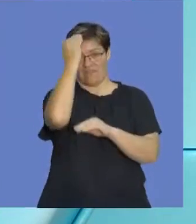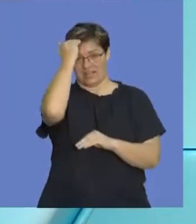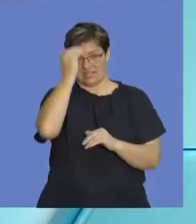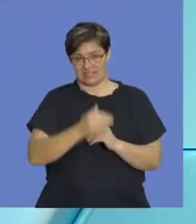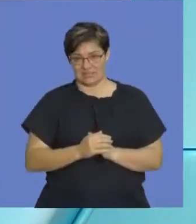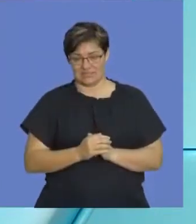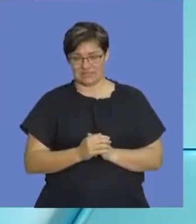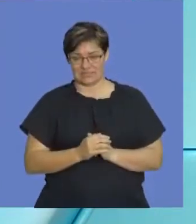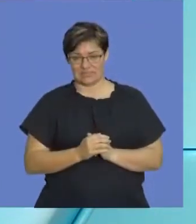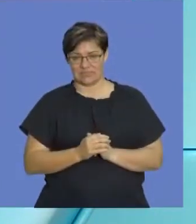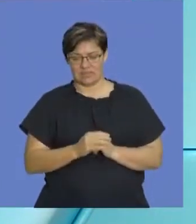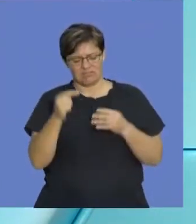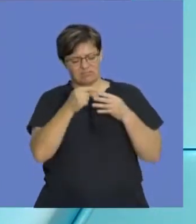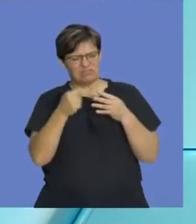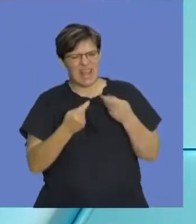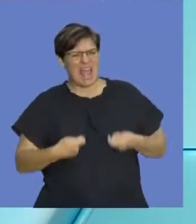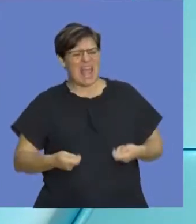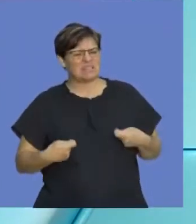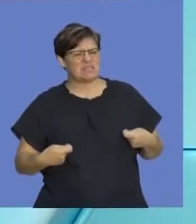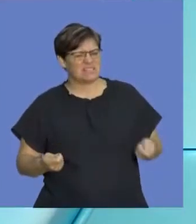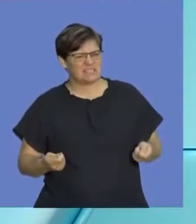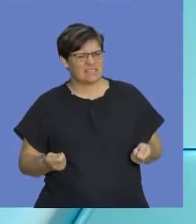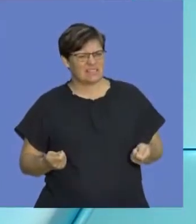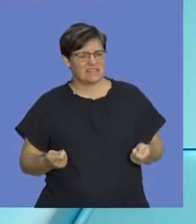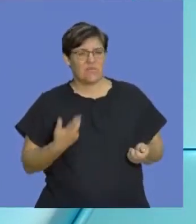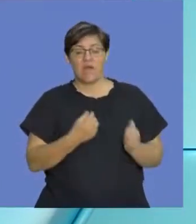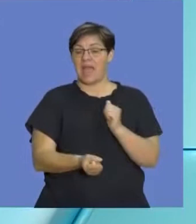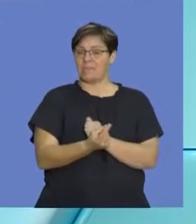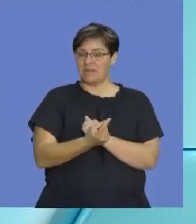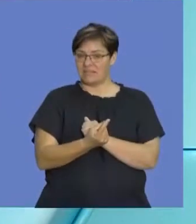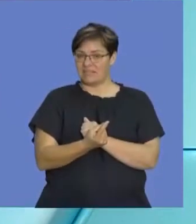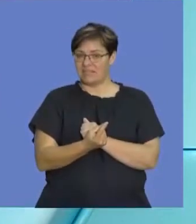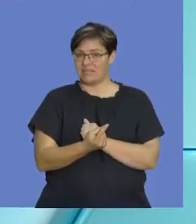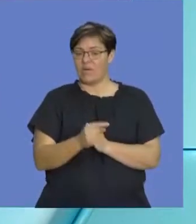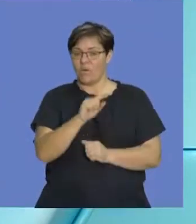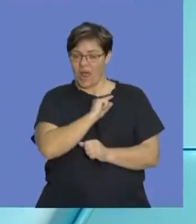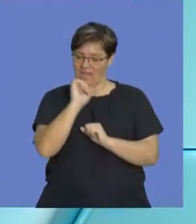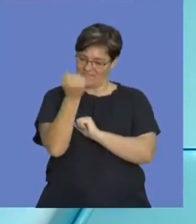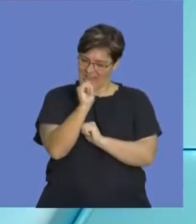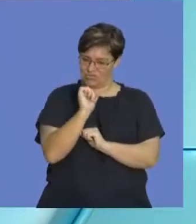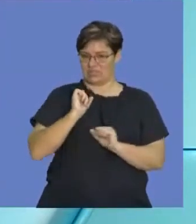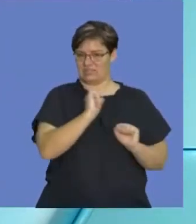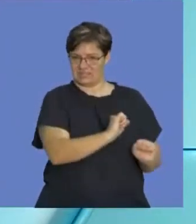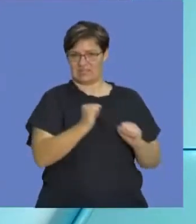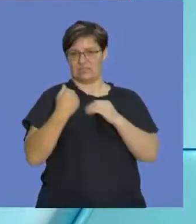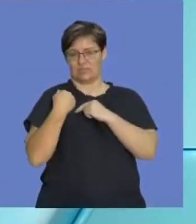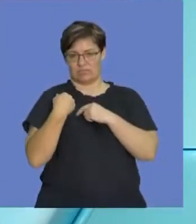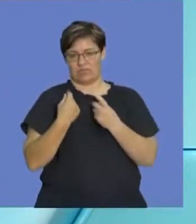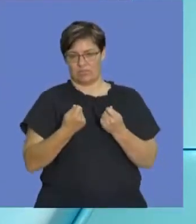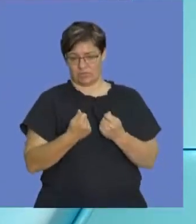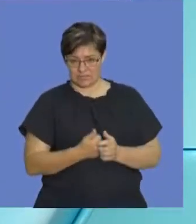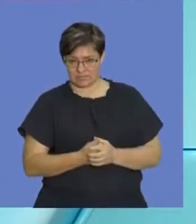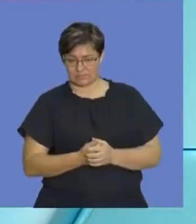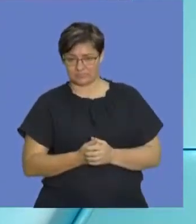factory overheads. All those expenses that are incurred by the factory.